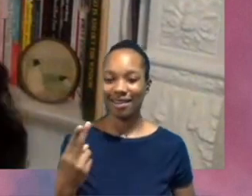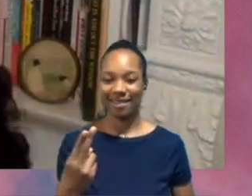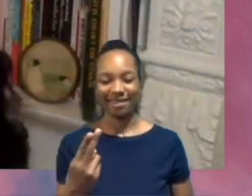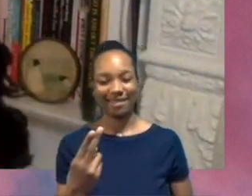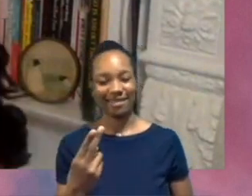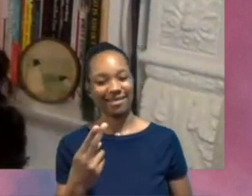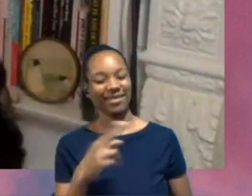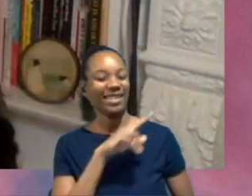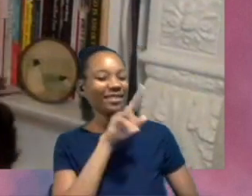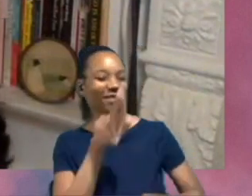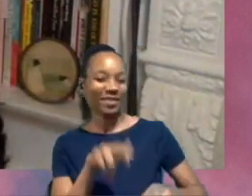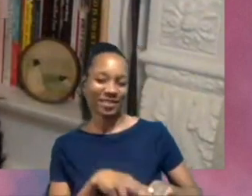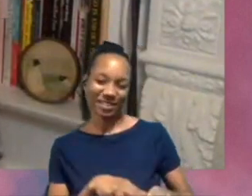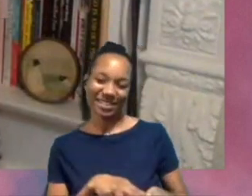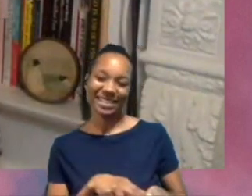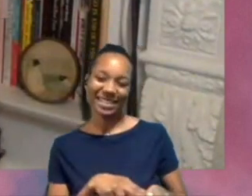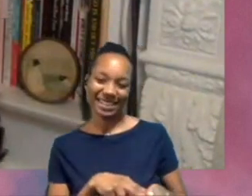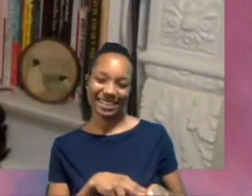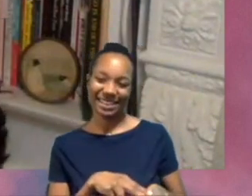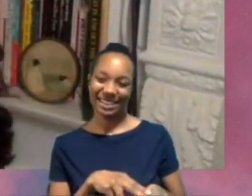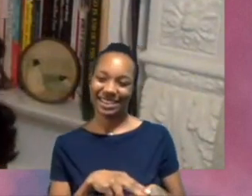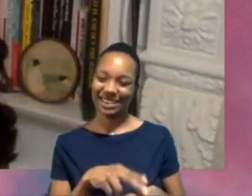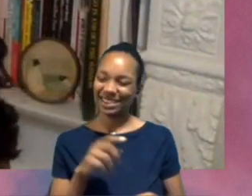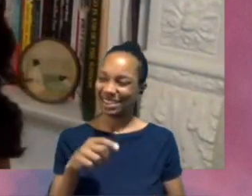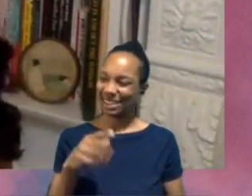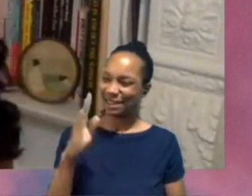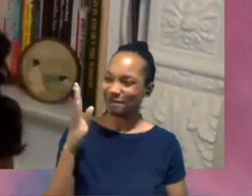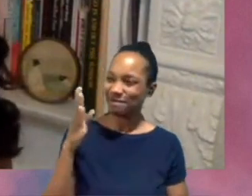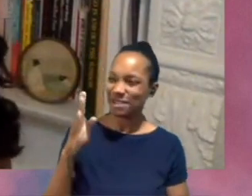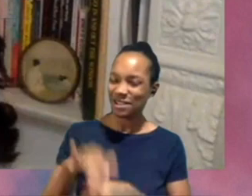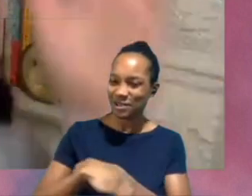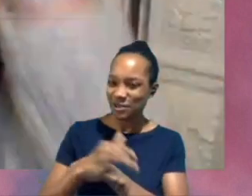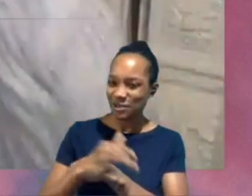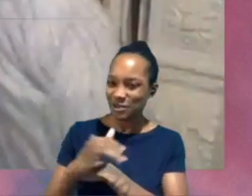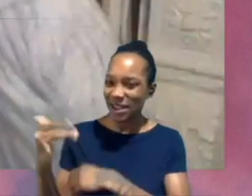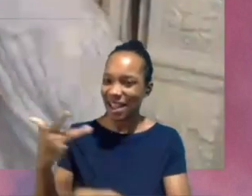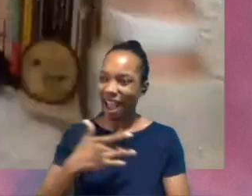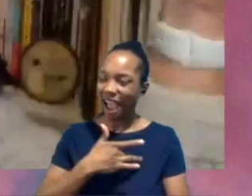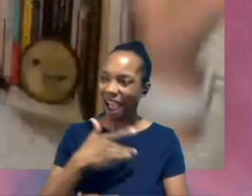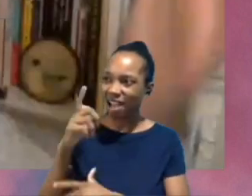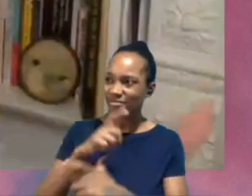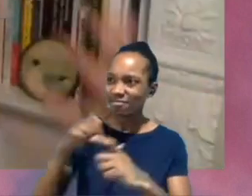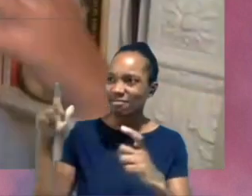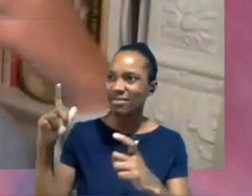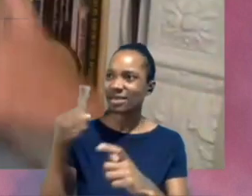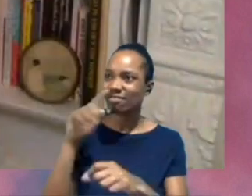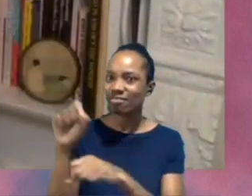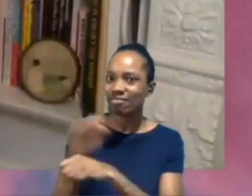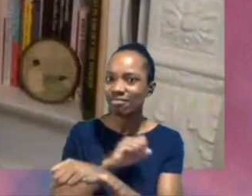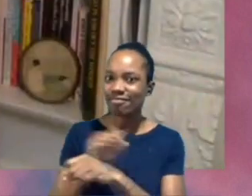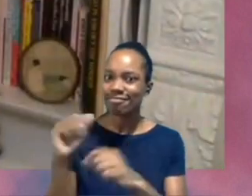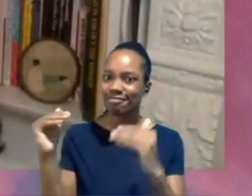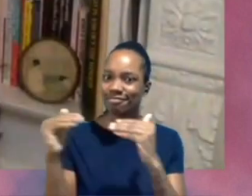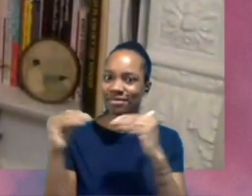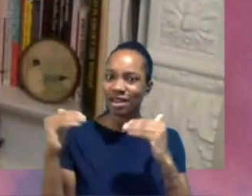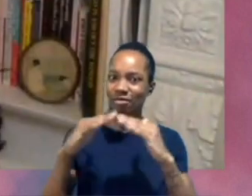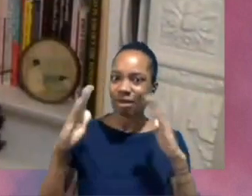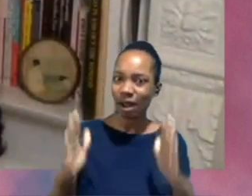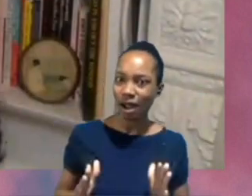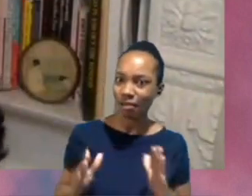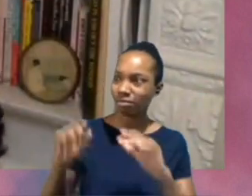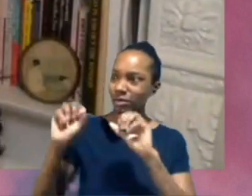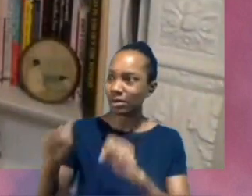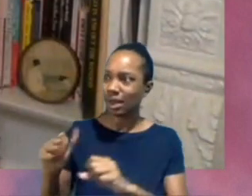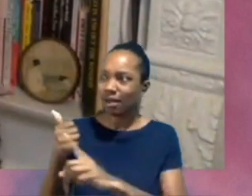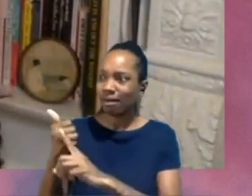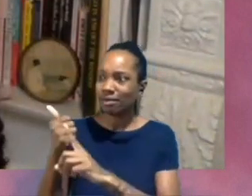of course, the heart of a blue whale is as big as a house with chambers tall enough to fit a person standing. Of